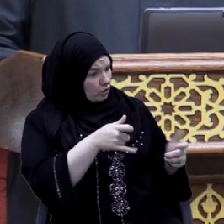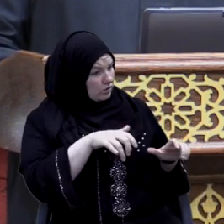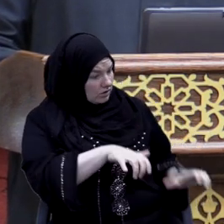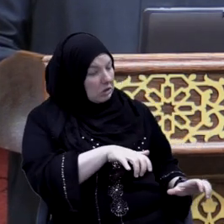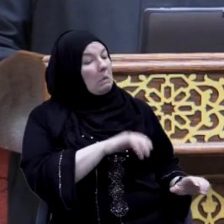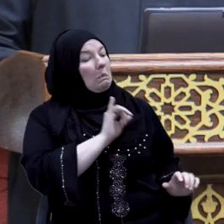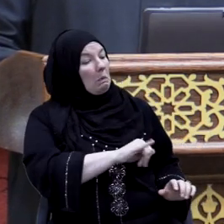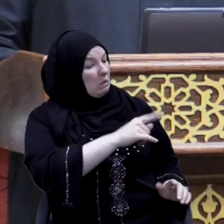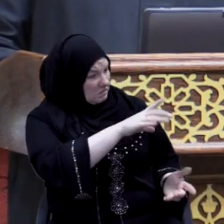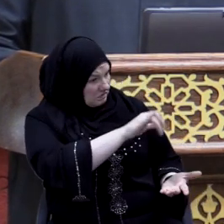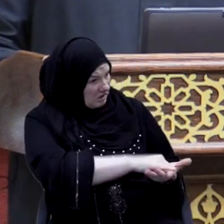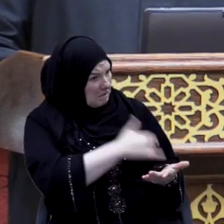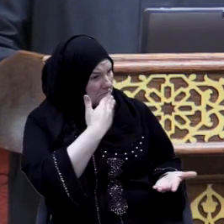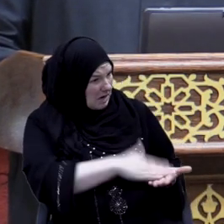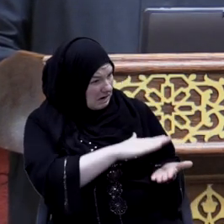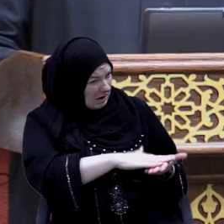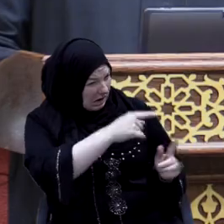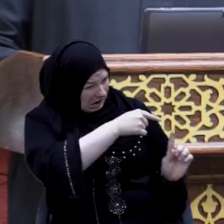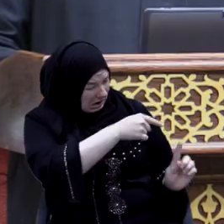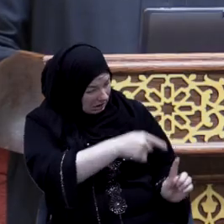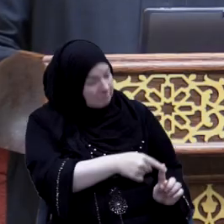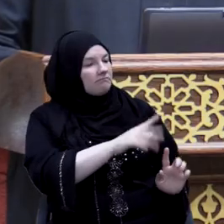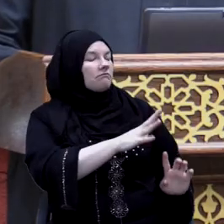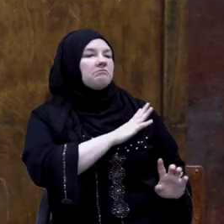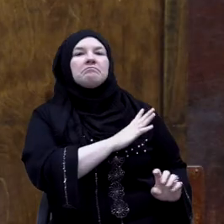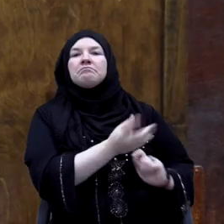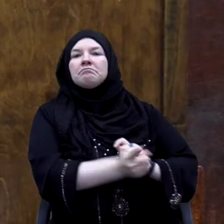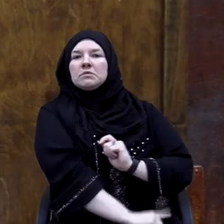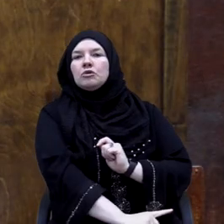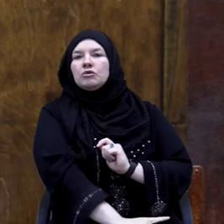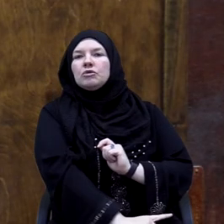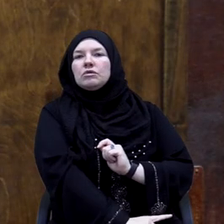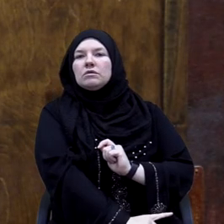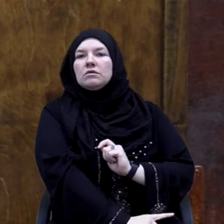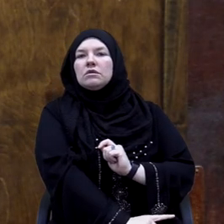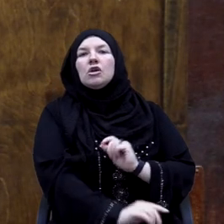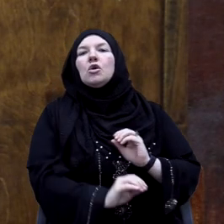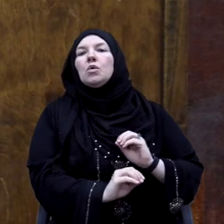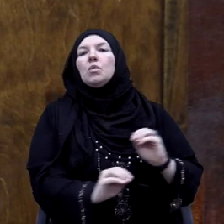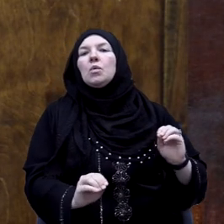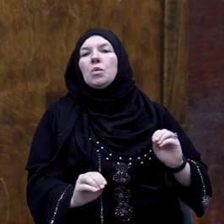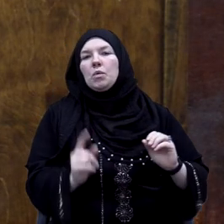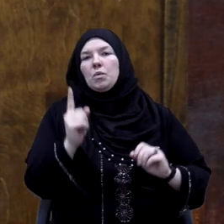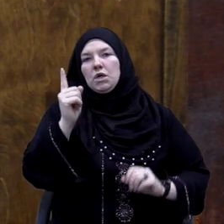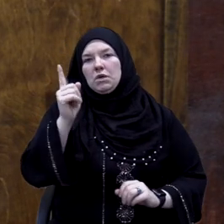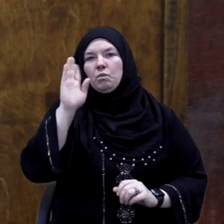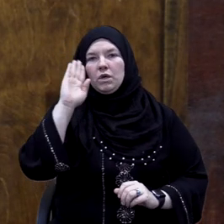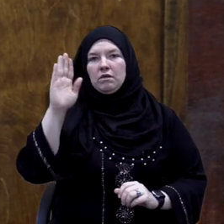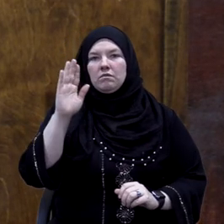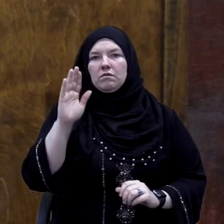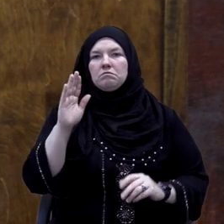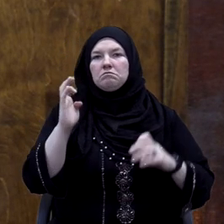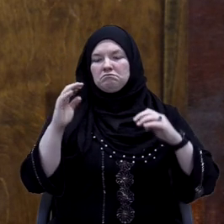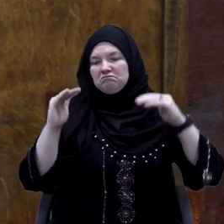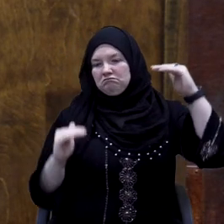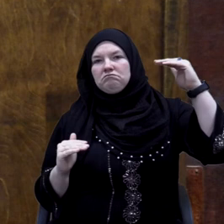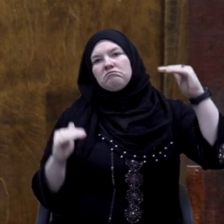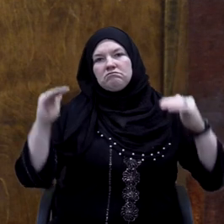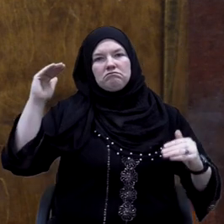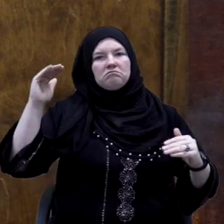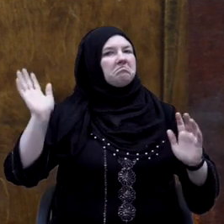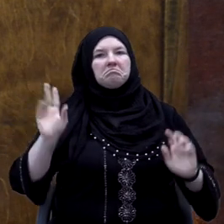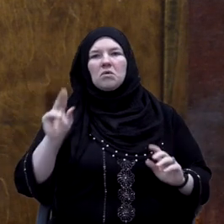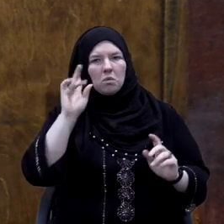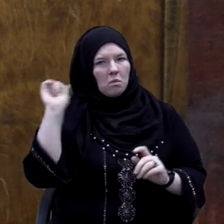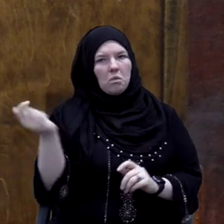nobody, including even them, no one will be treated unjustly. Even those